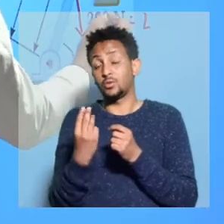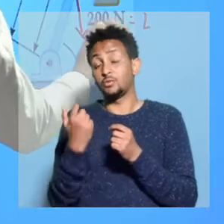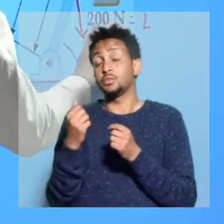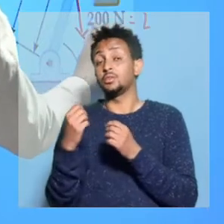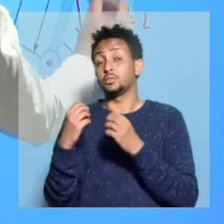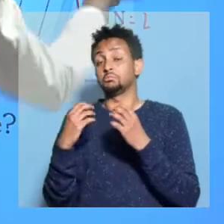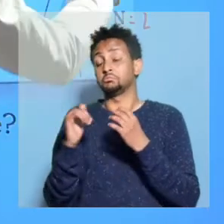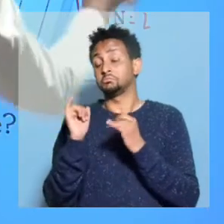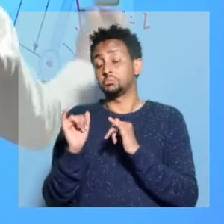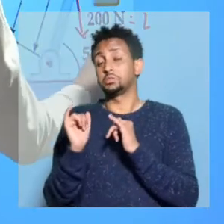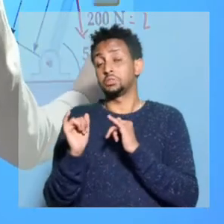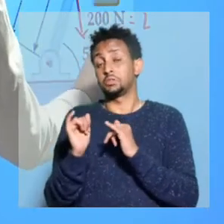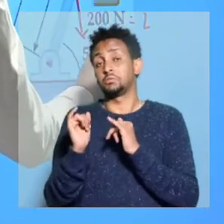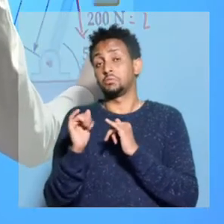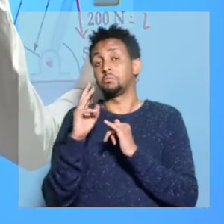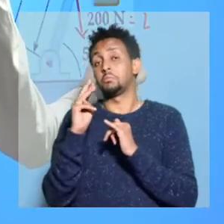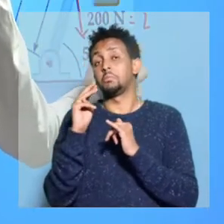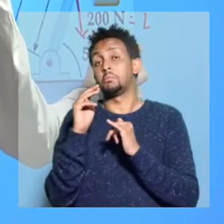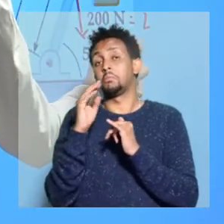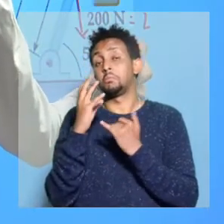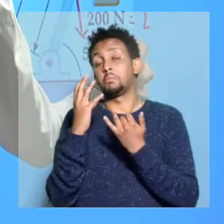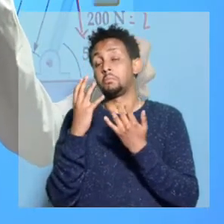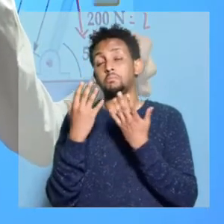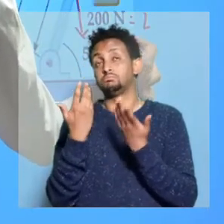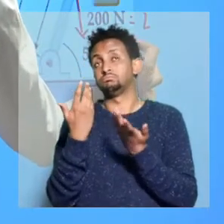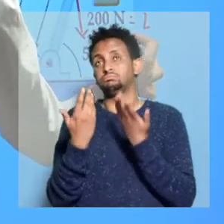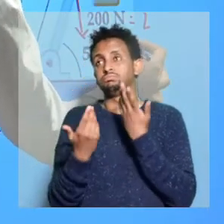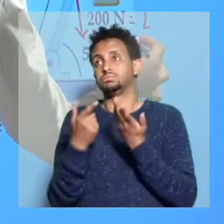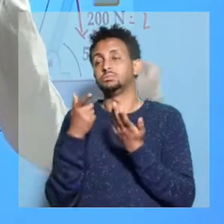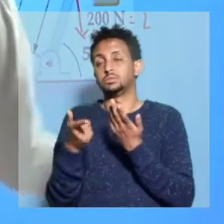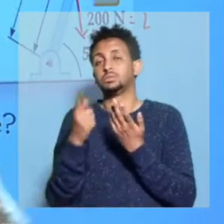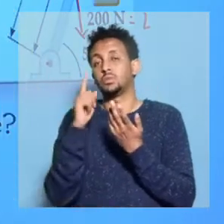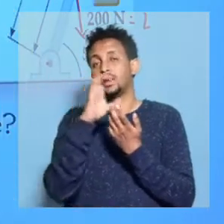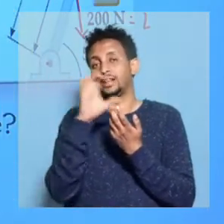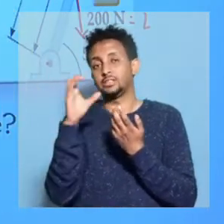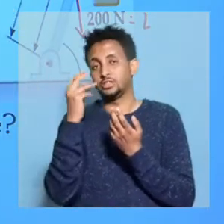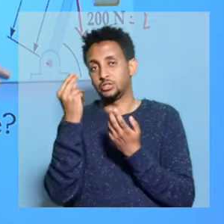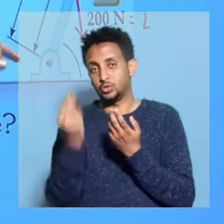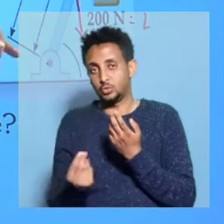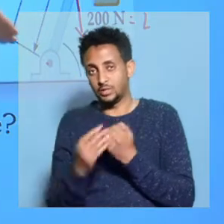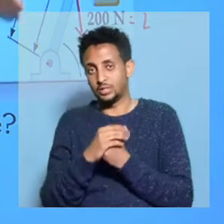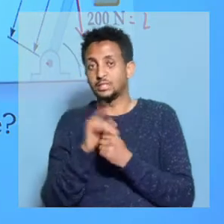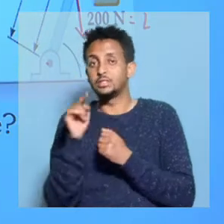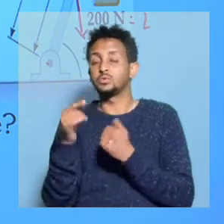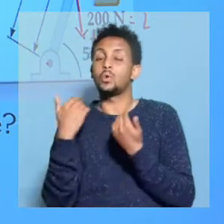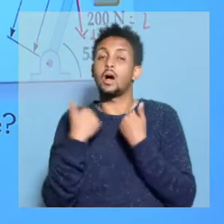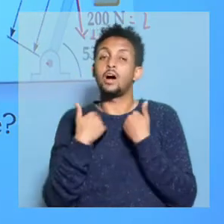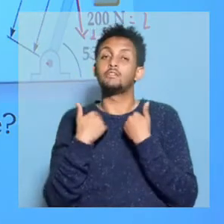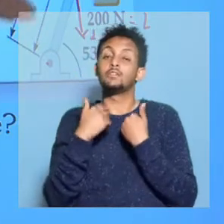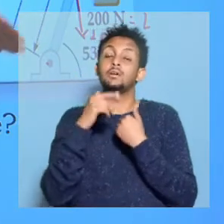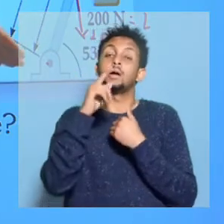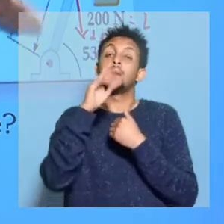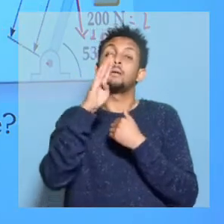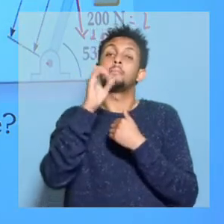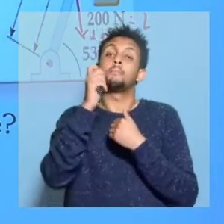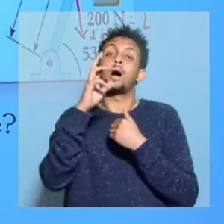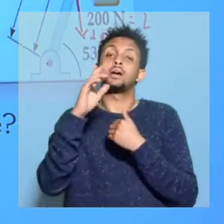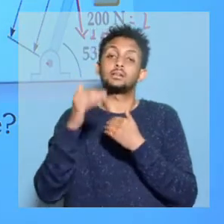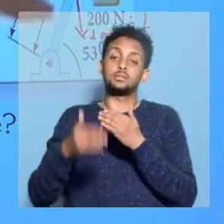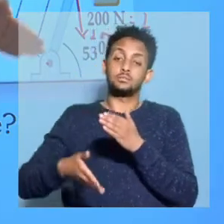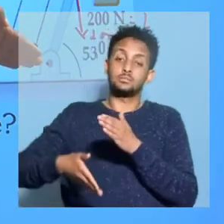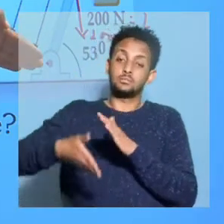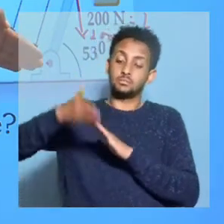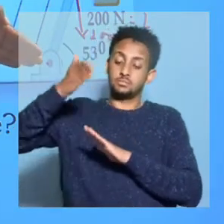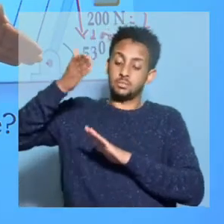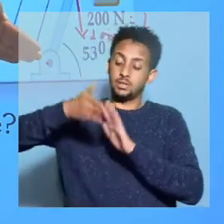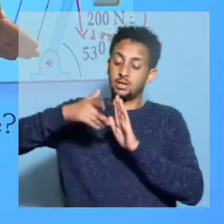the object itself, the bar itself. It is 100 Newton. And here you have a bar, and the